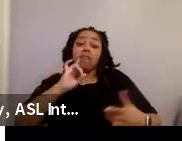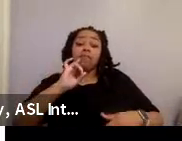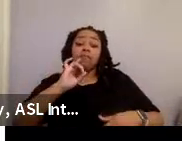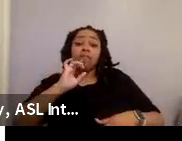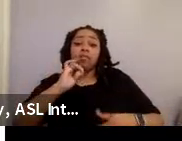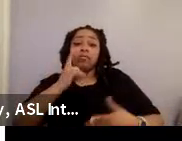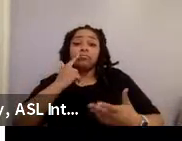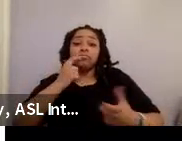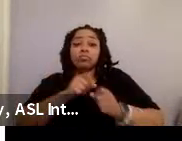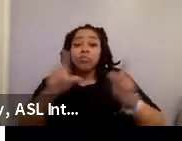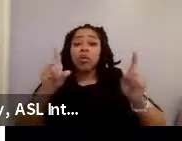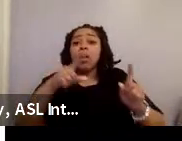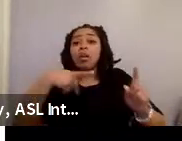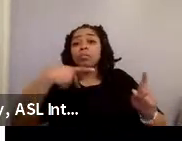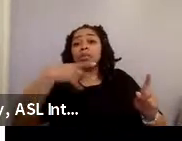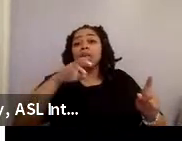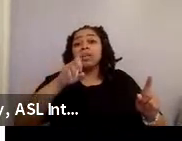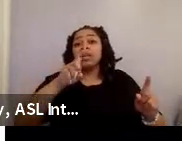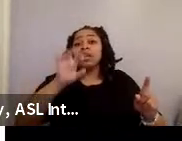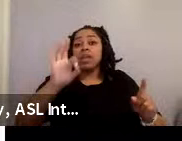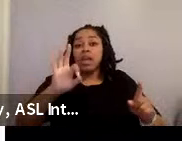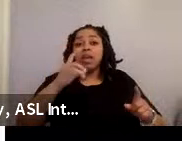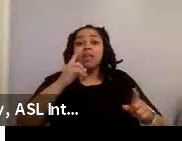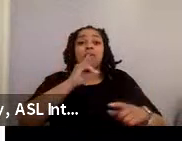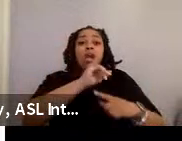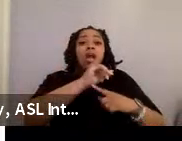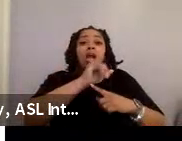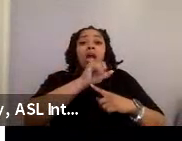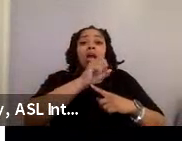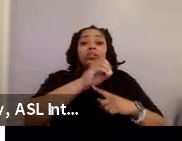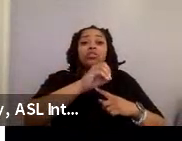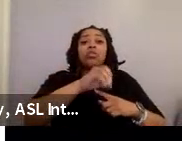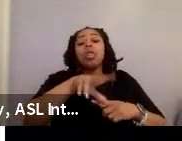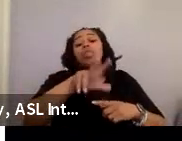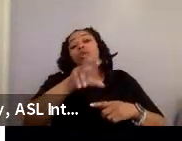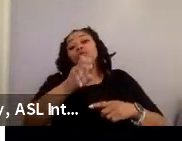PDF files that conform to ISO